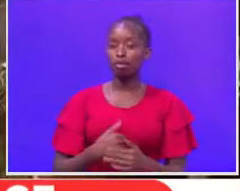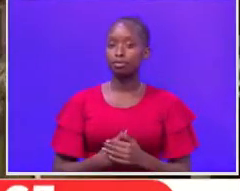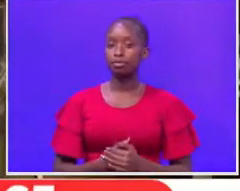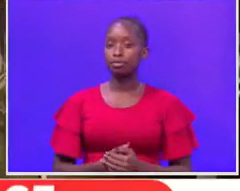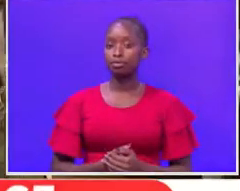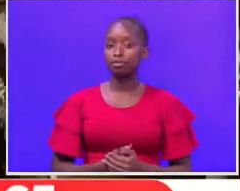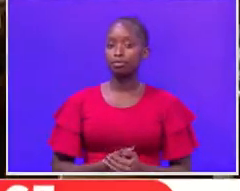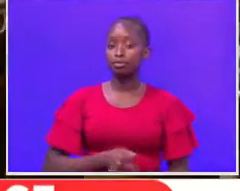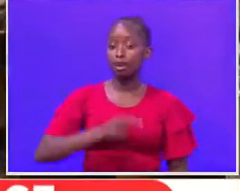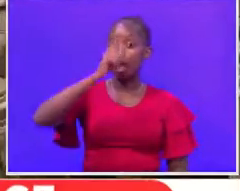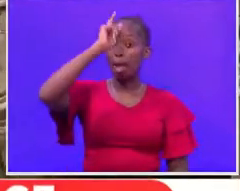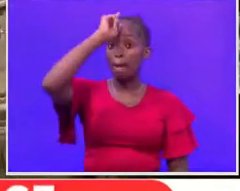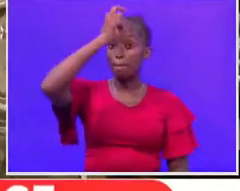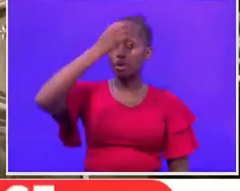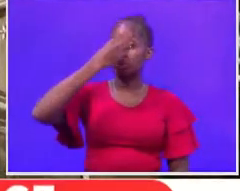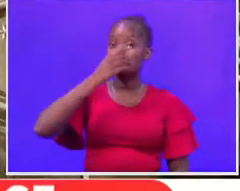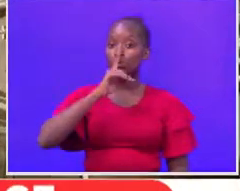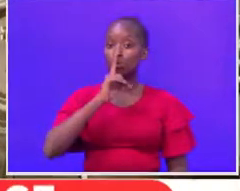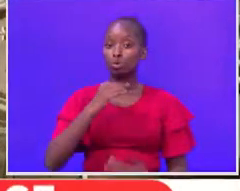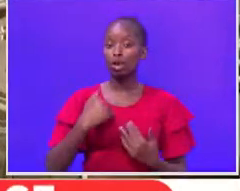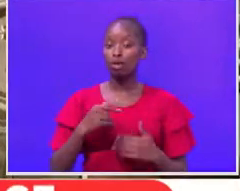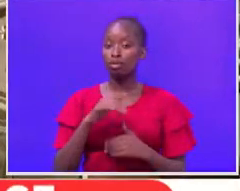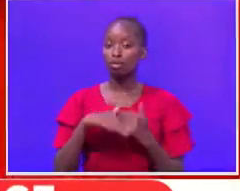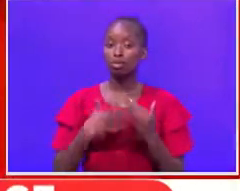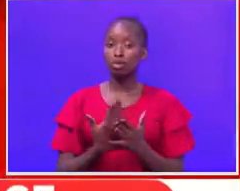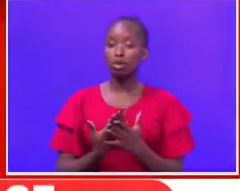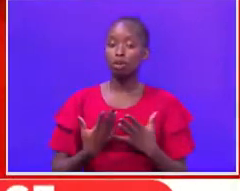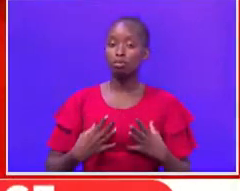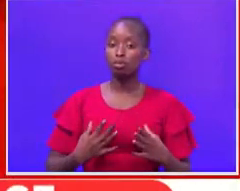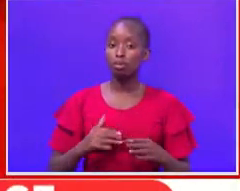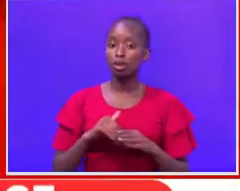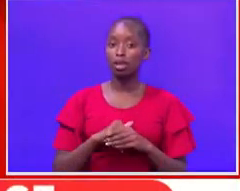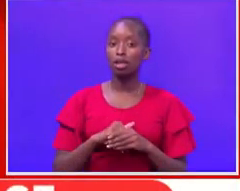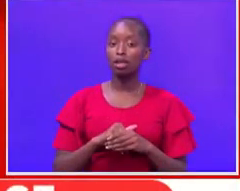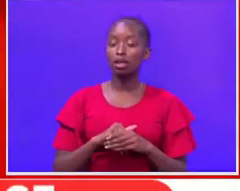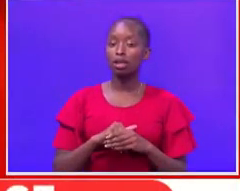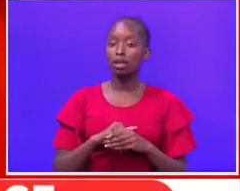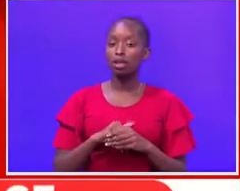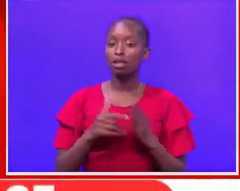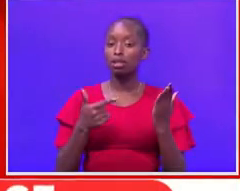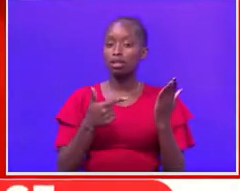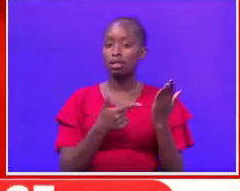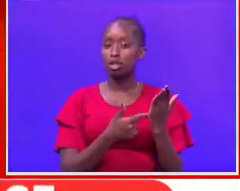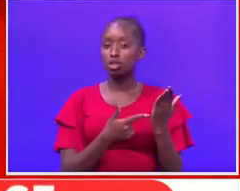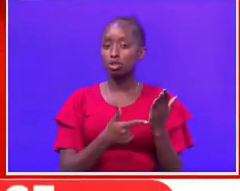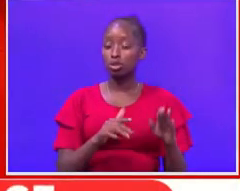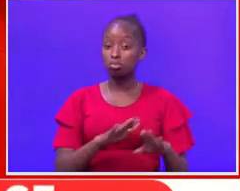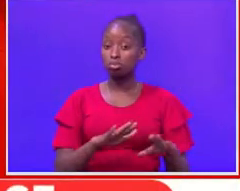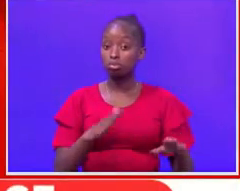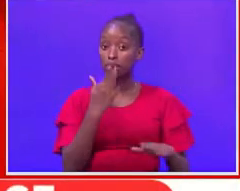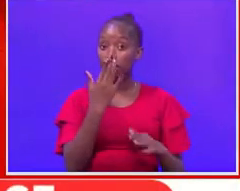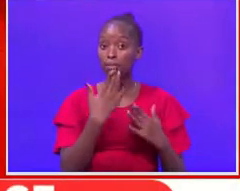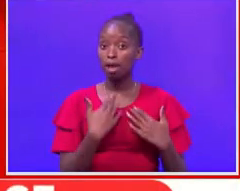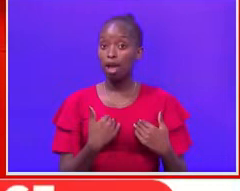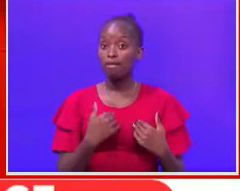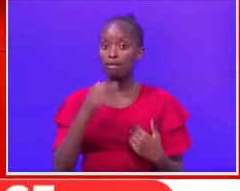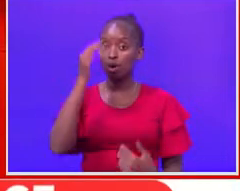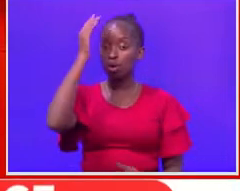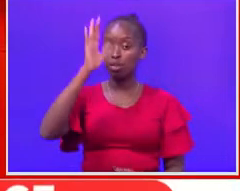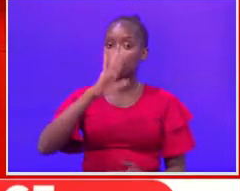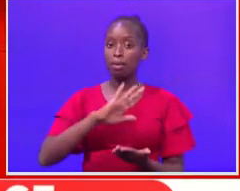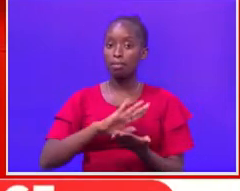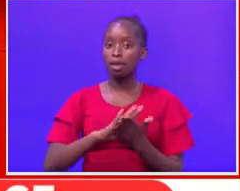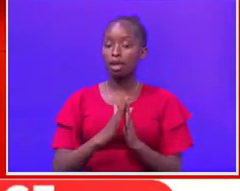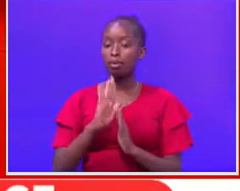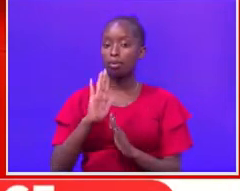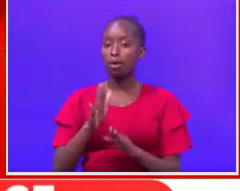William Ruto has assured content creators in the creative and digital space that their content will be monetized. This is